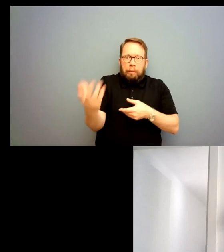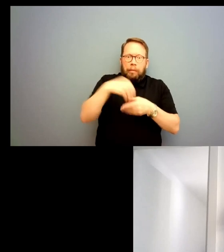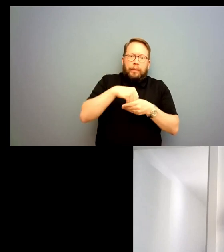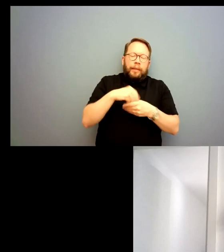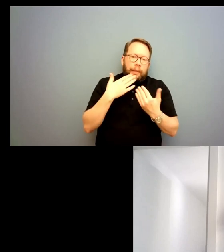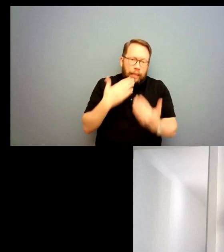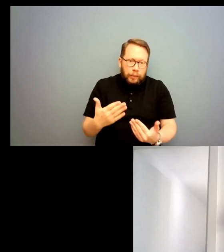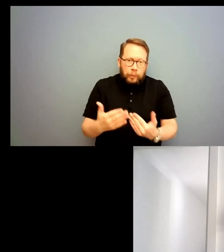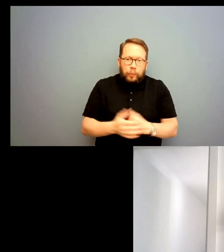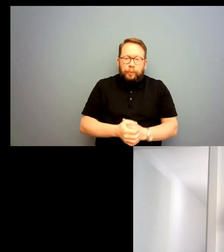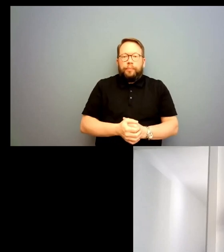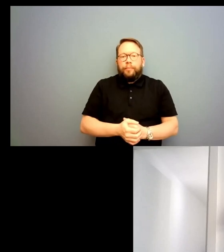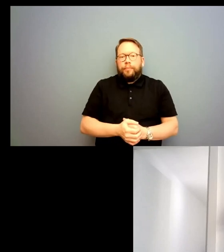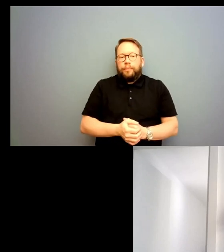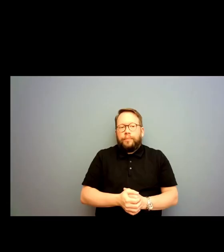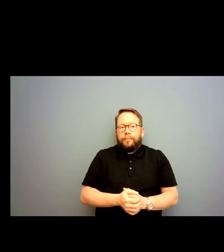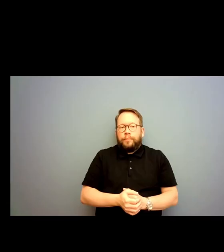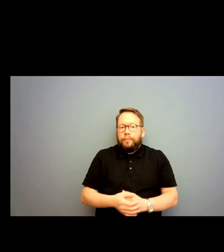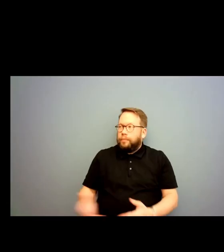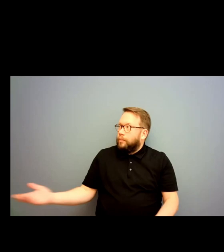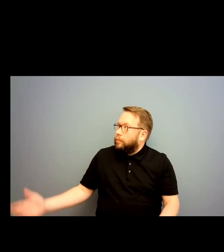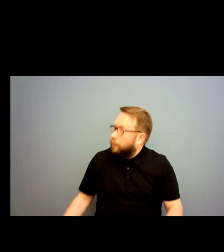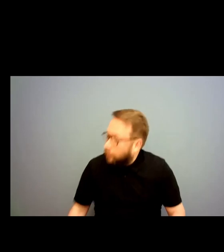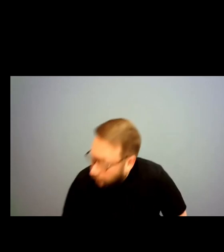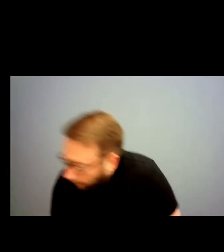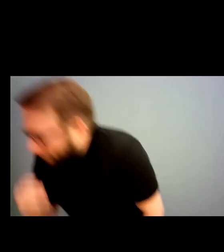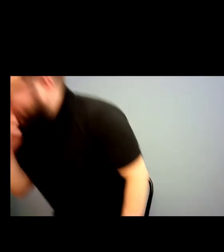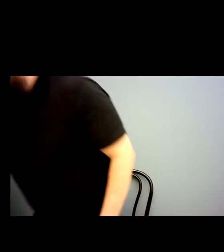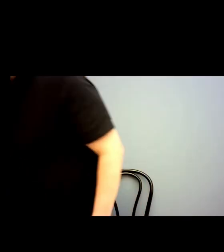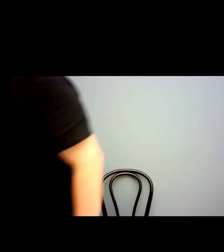I did have a presentation ready.